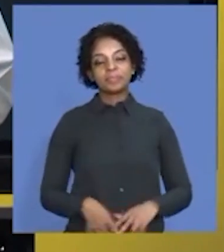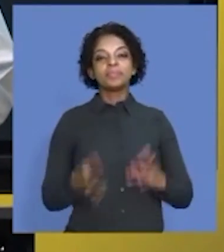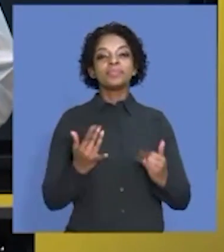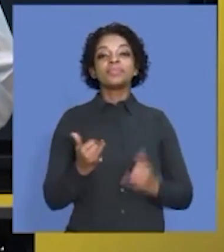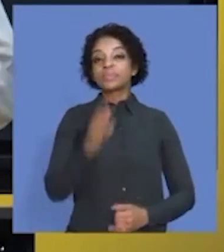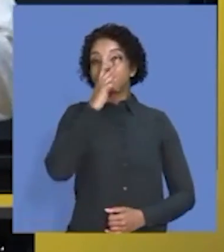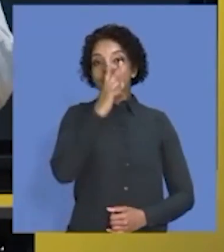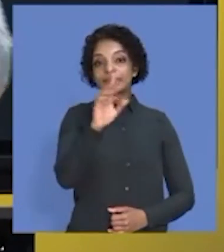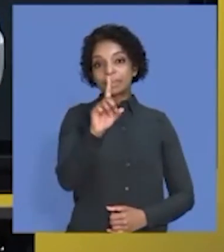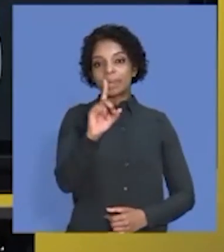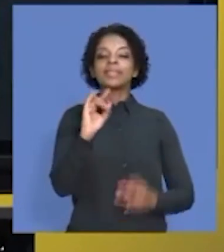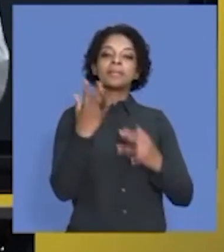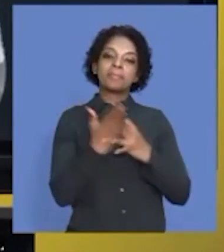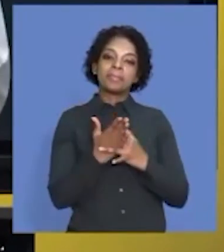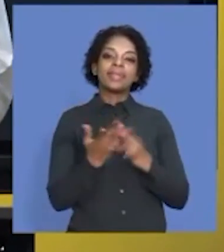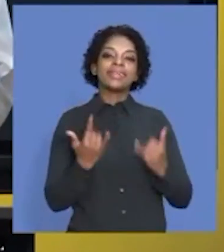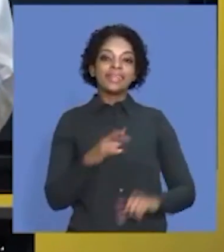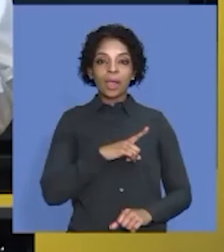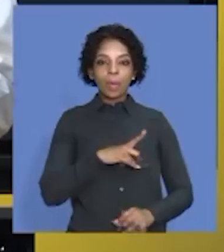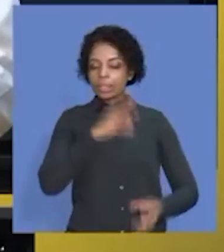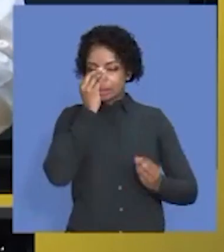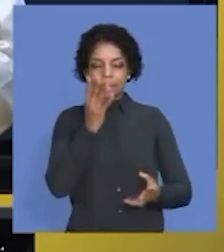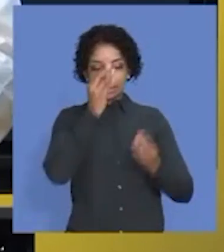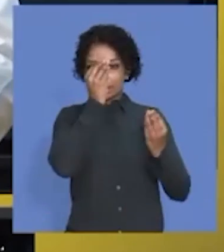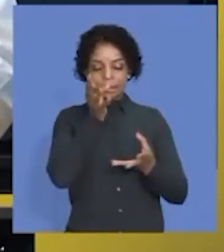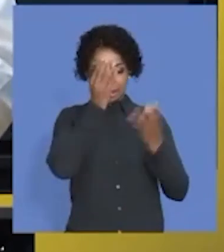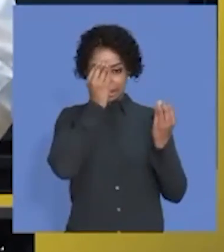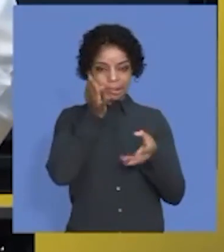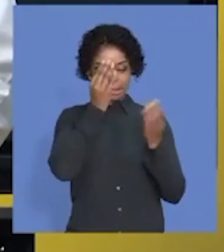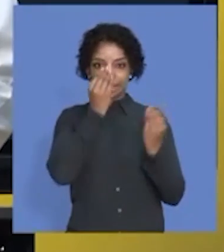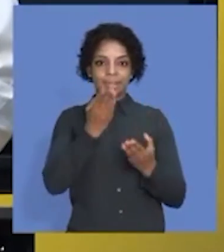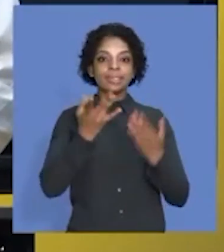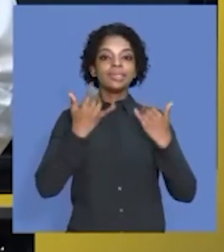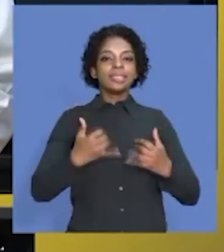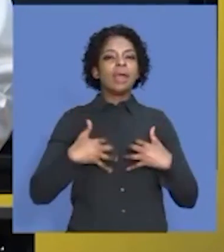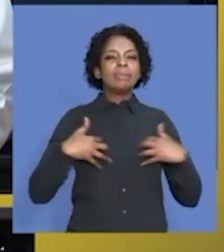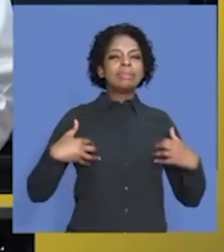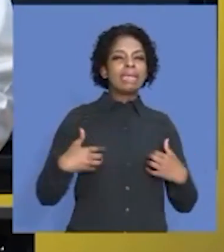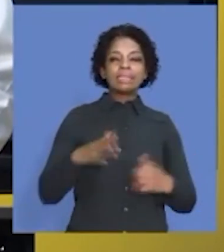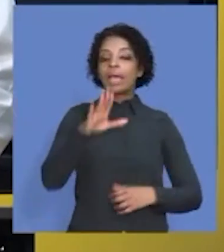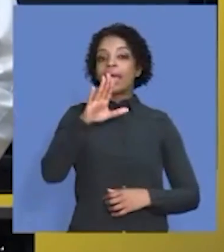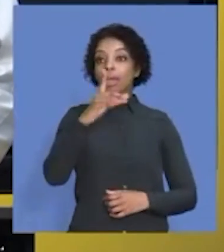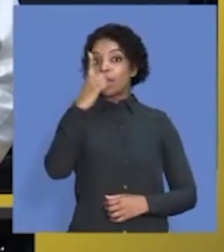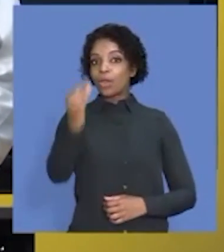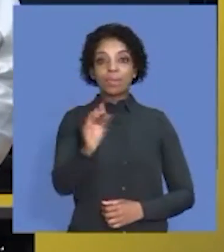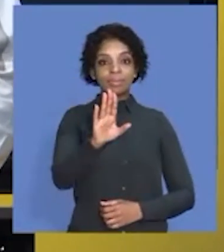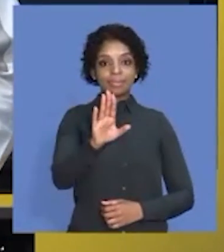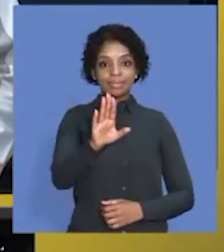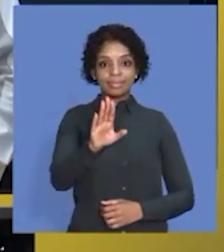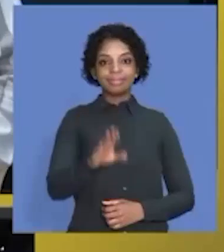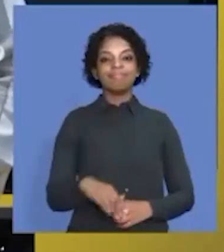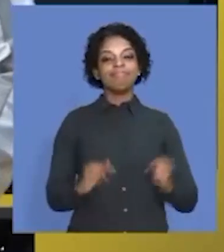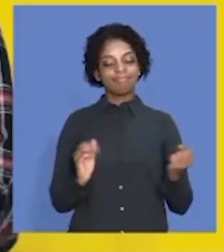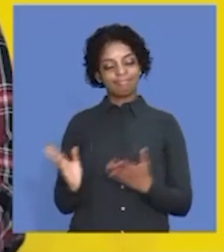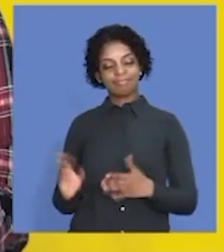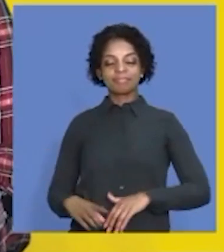take a break because we've given you lots of information. Just chill, don't stray or go away. We'll see you just now. Over to you,